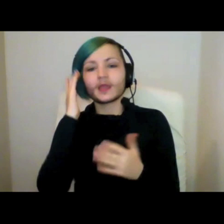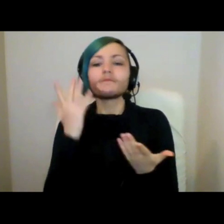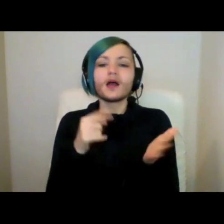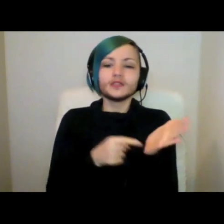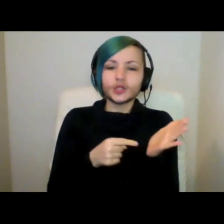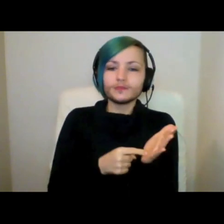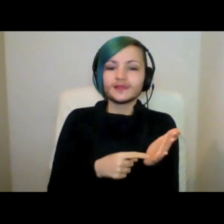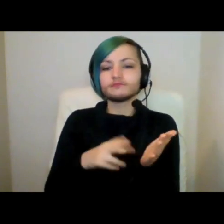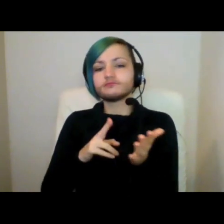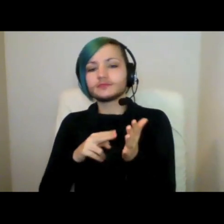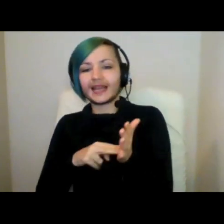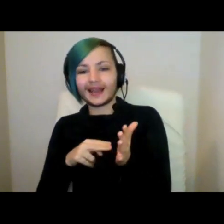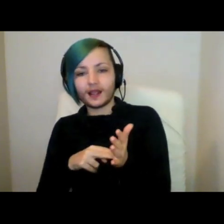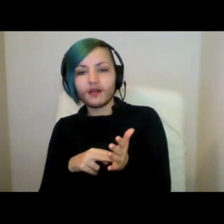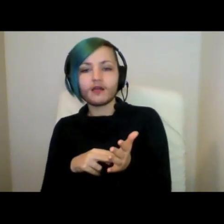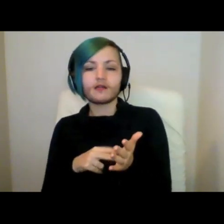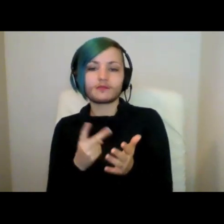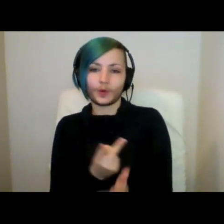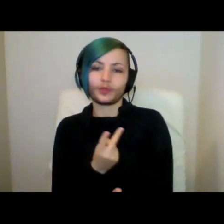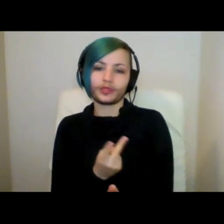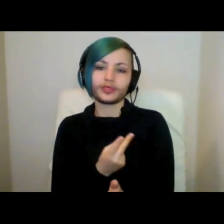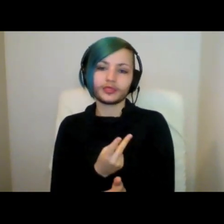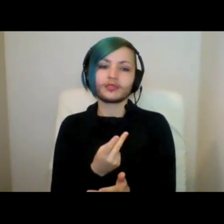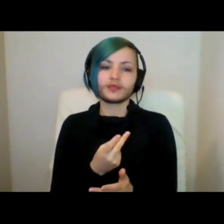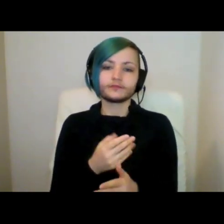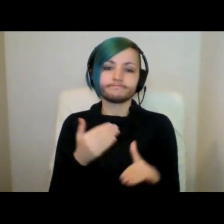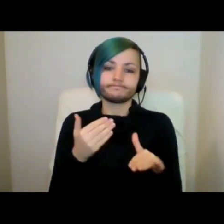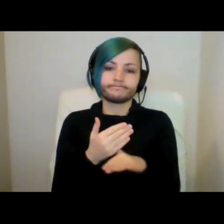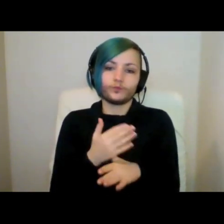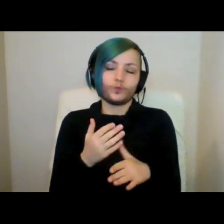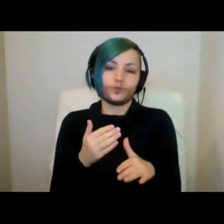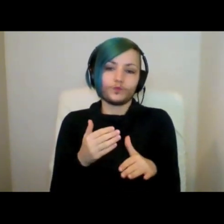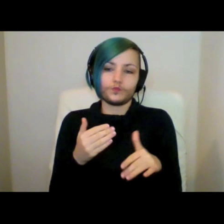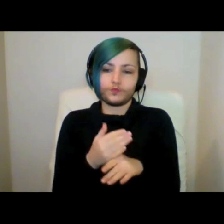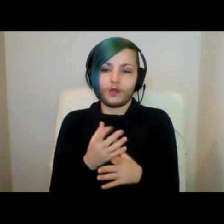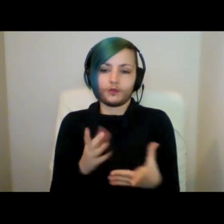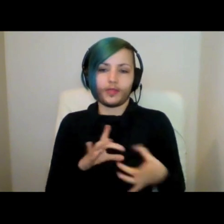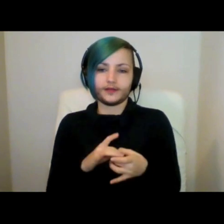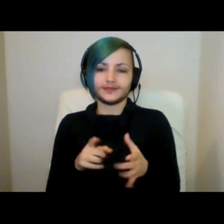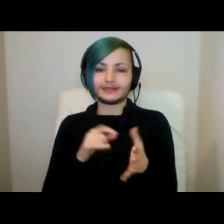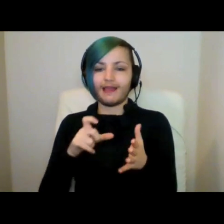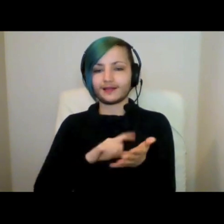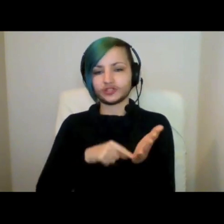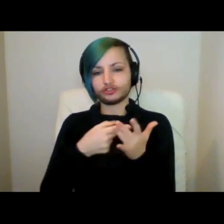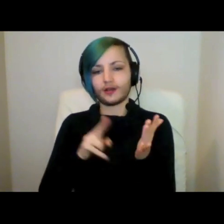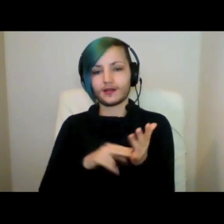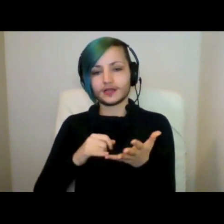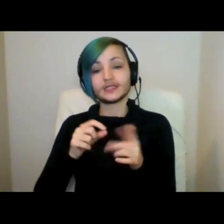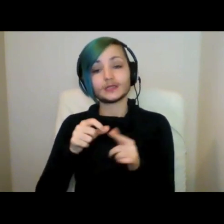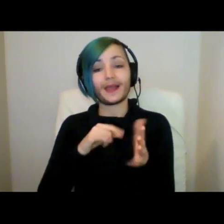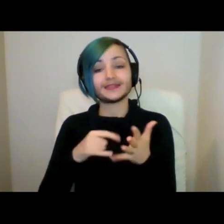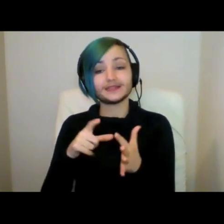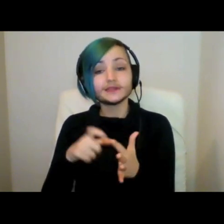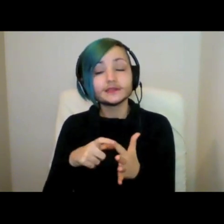Thompson and Nina both work with ActionSpace, and they're both very, very, very different